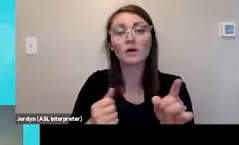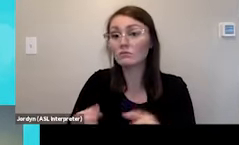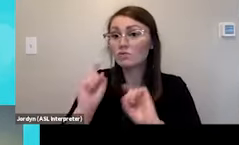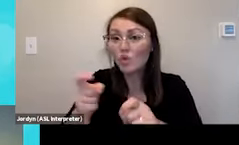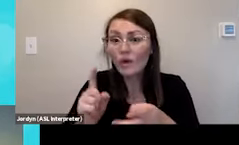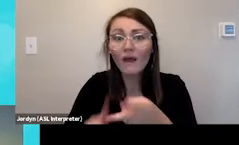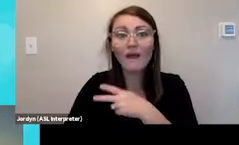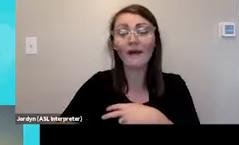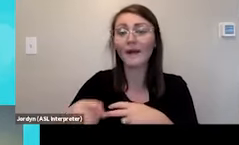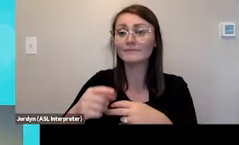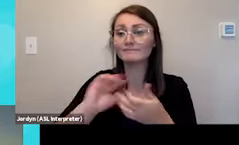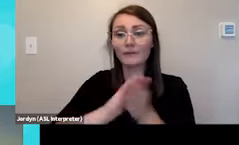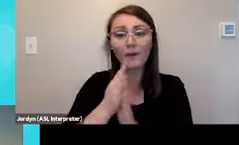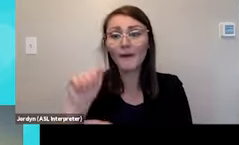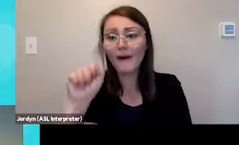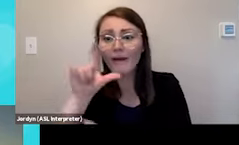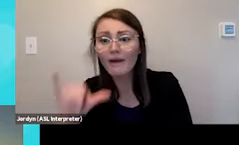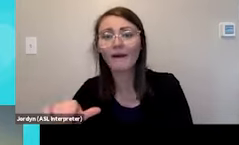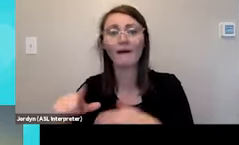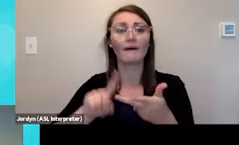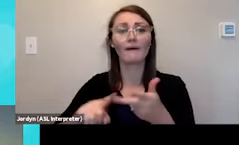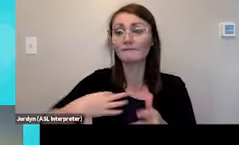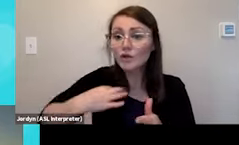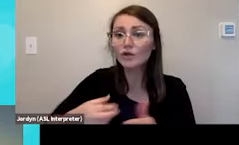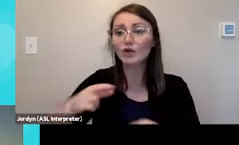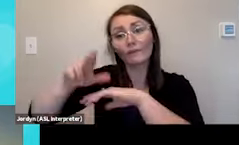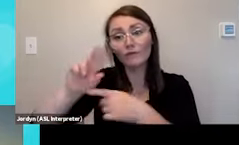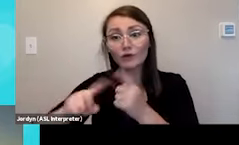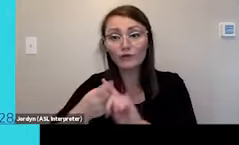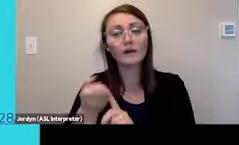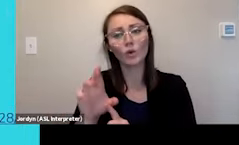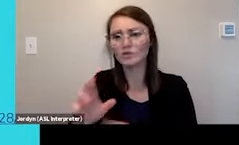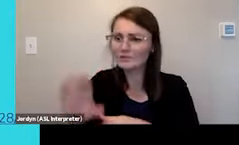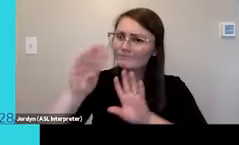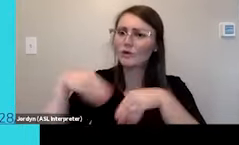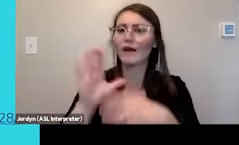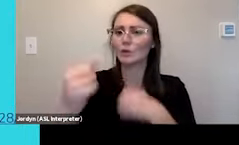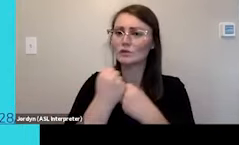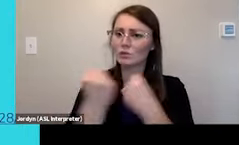refer a friend, and anything you can think of. The best thing you can do is to lend your support.